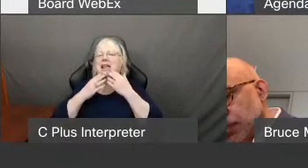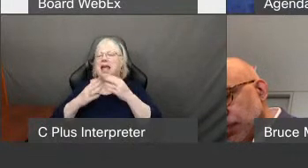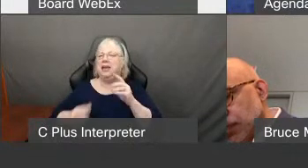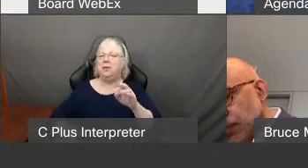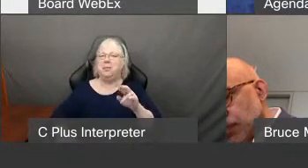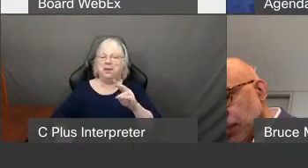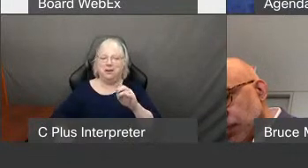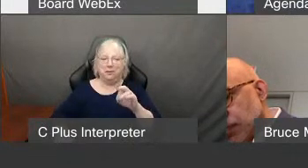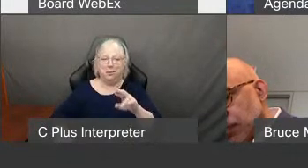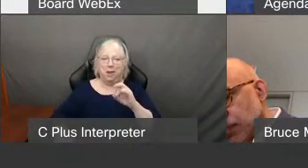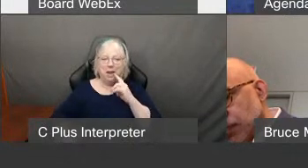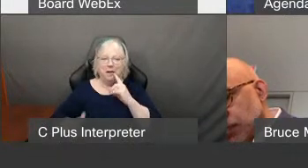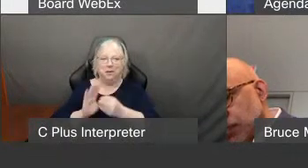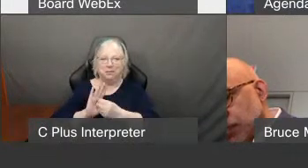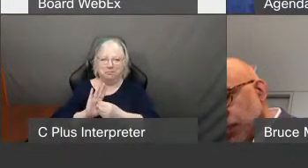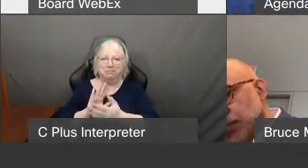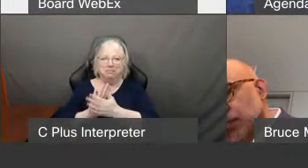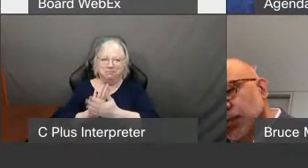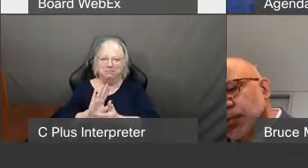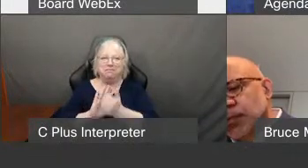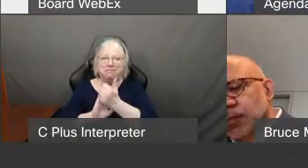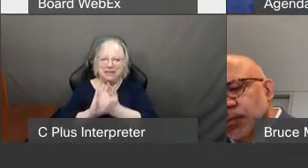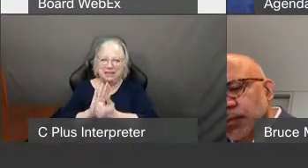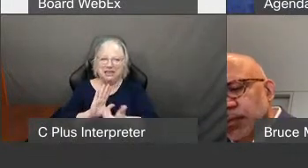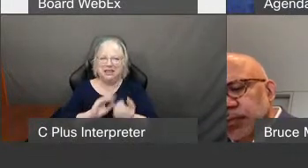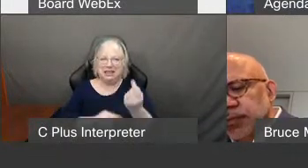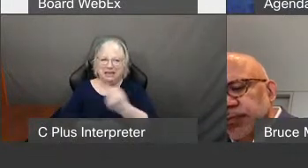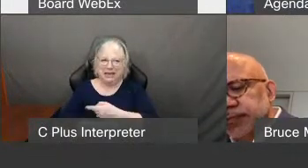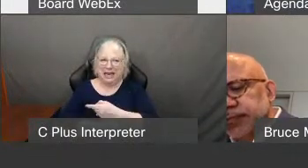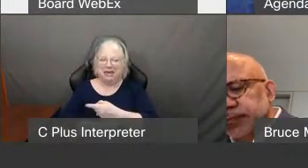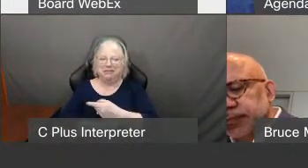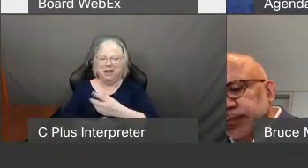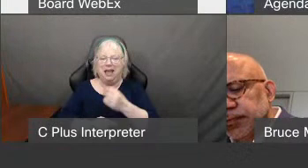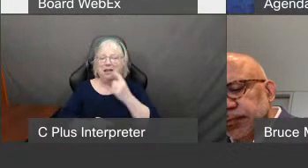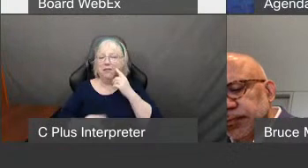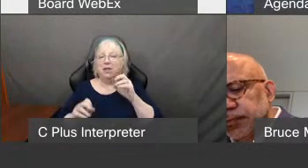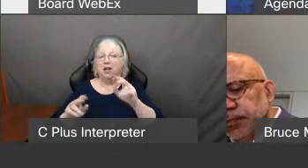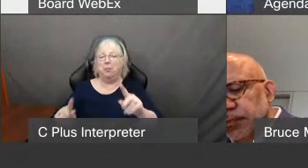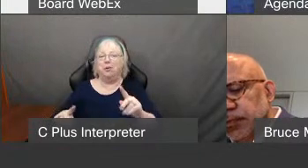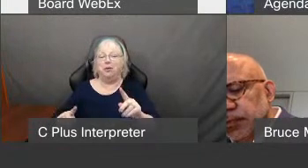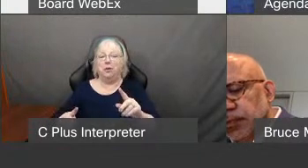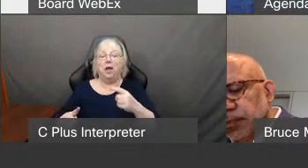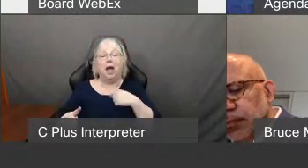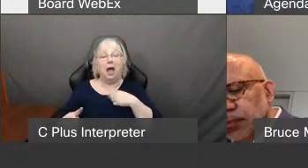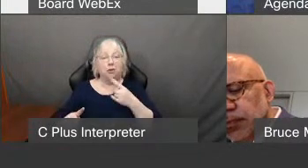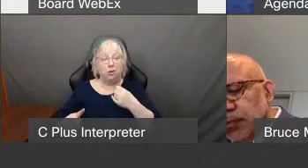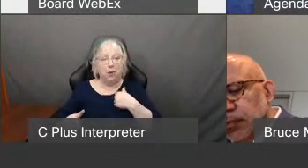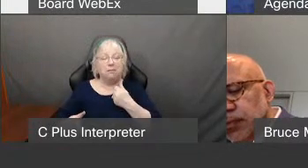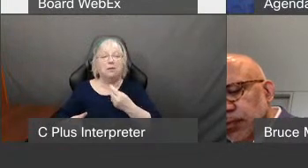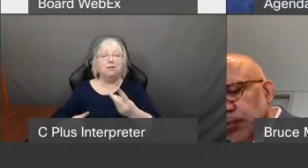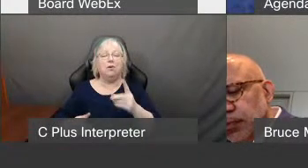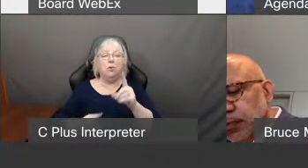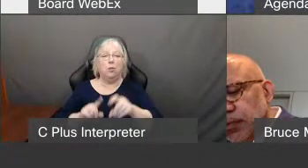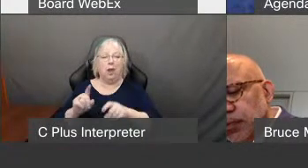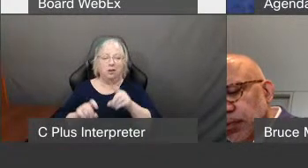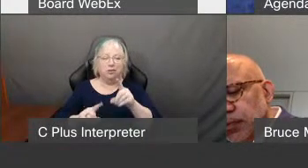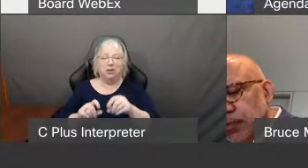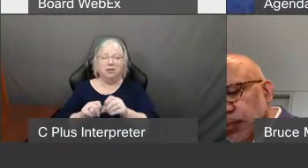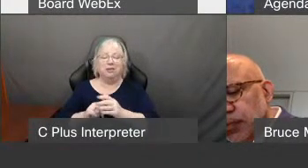Mayor, for putting this on the agenda today and for the opportunity. I do have a few questions, and they're